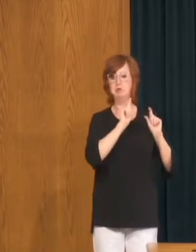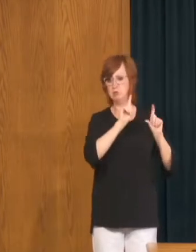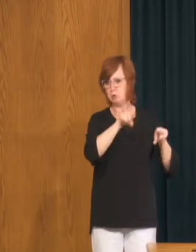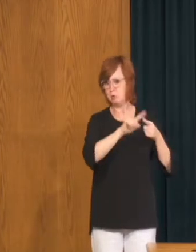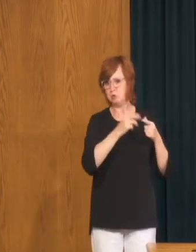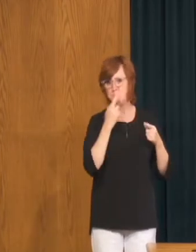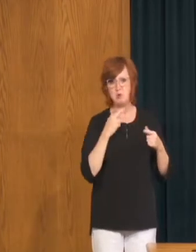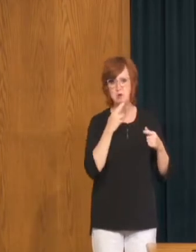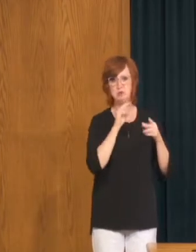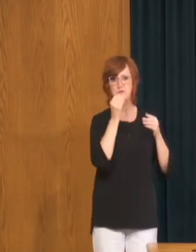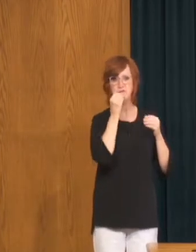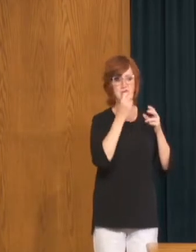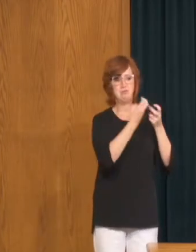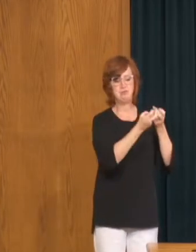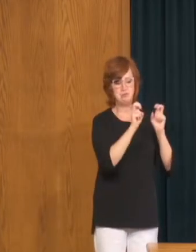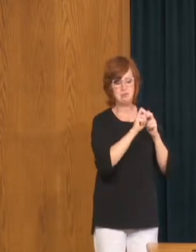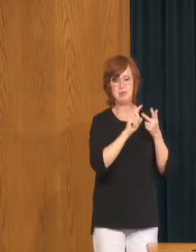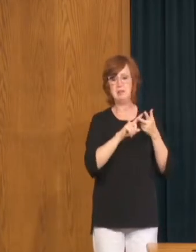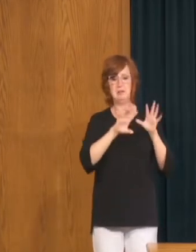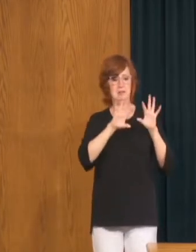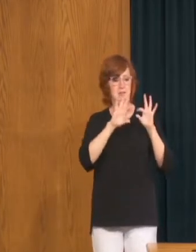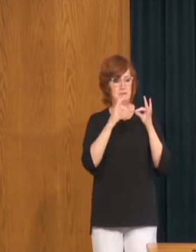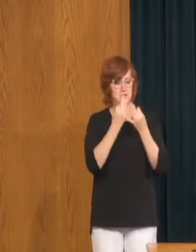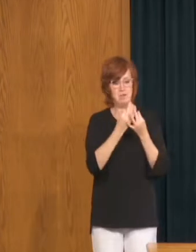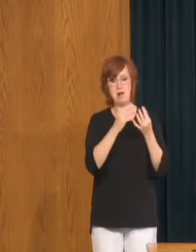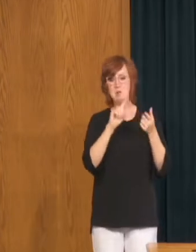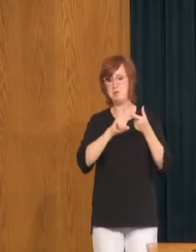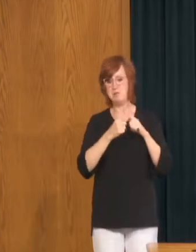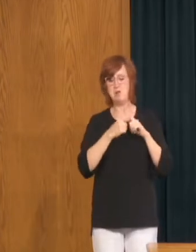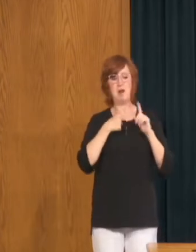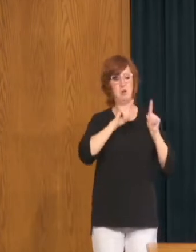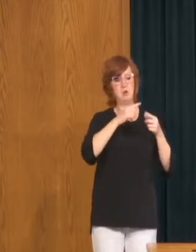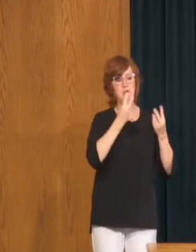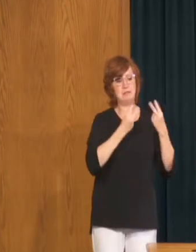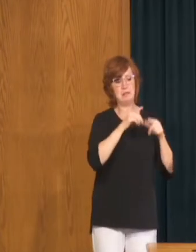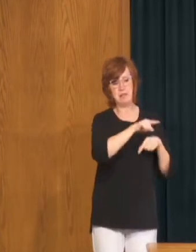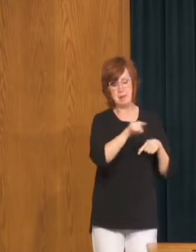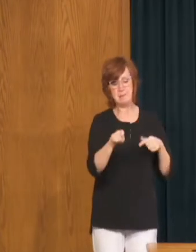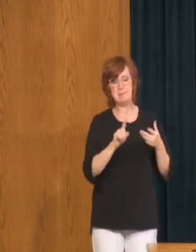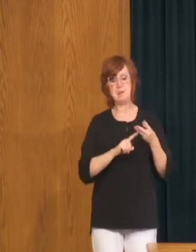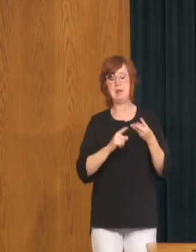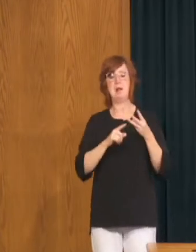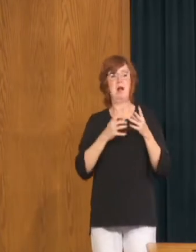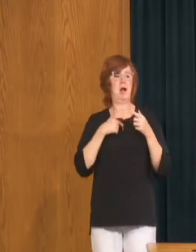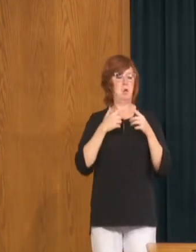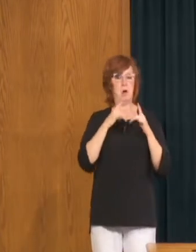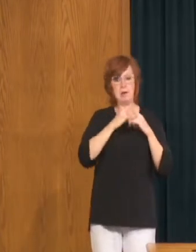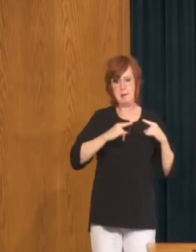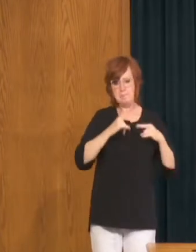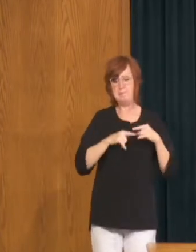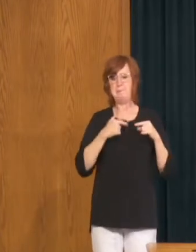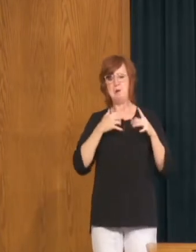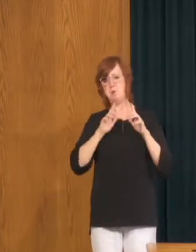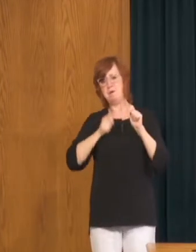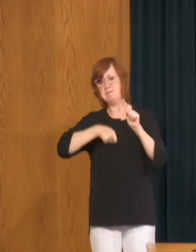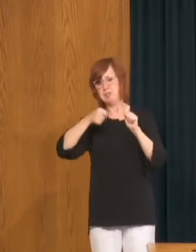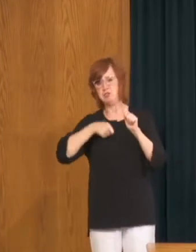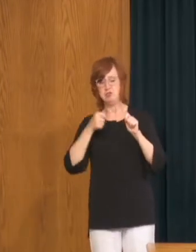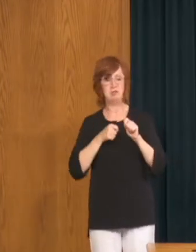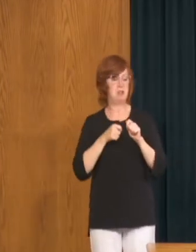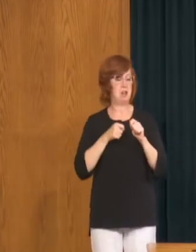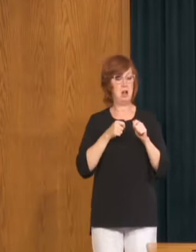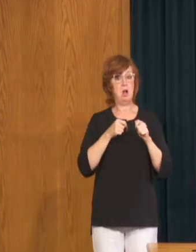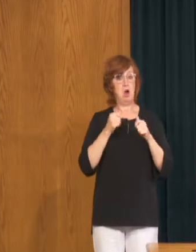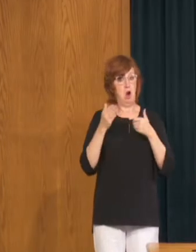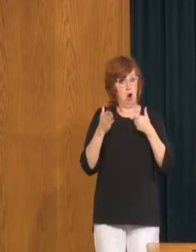friends, neighbors, and family. We can go camping, we can go fishing. We can do practically everything that we once did. We just